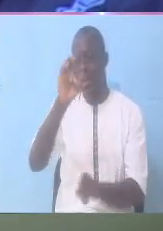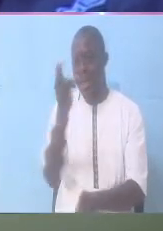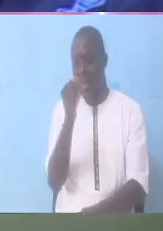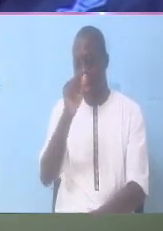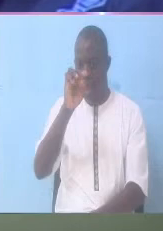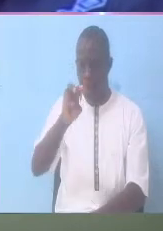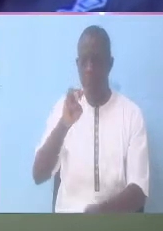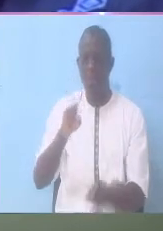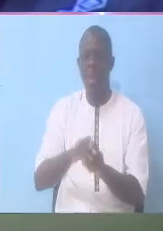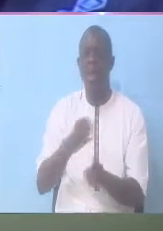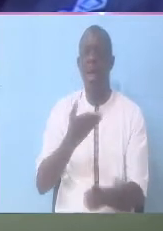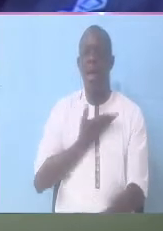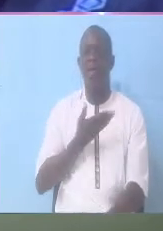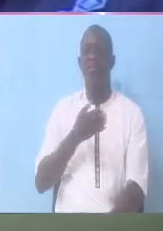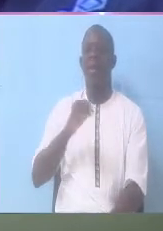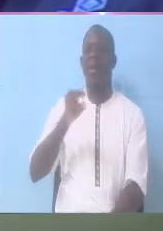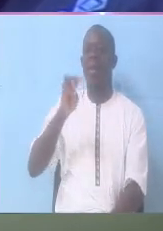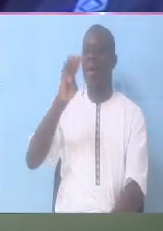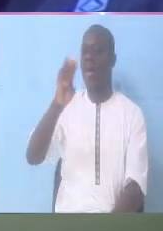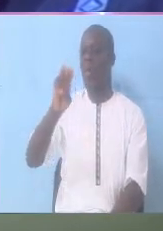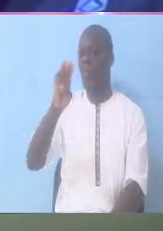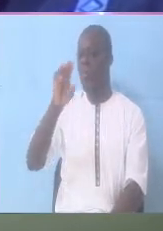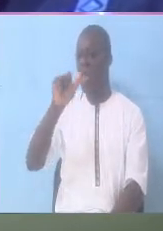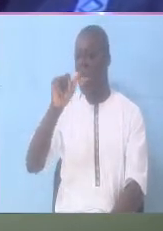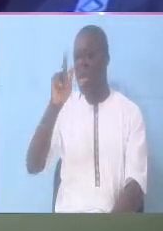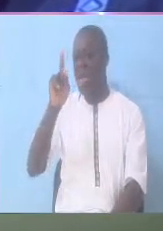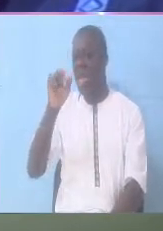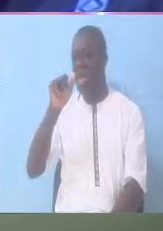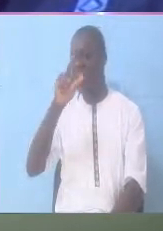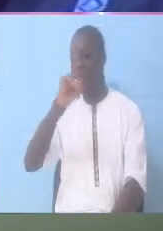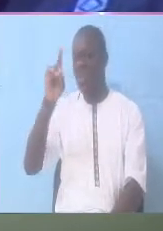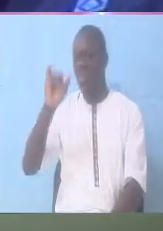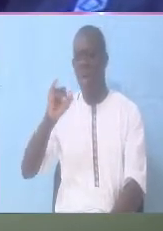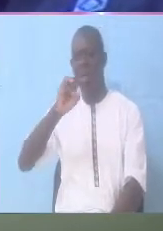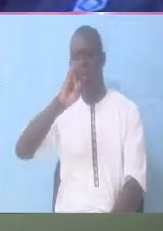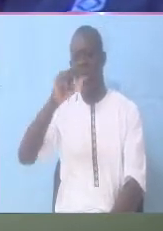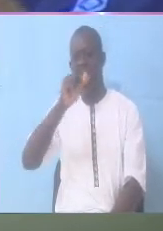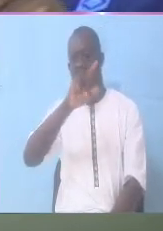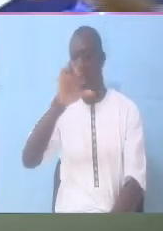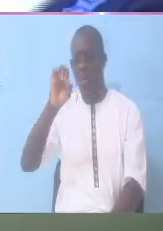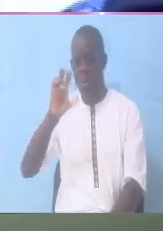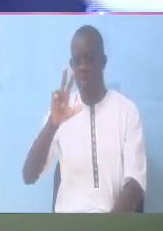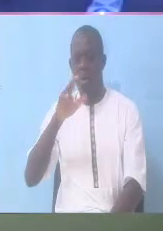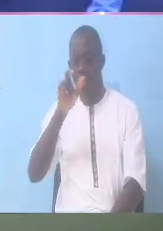Madike Sipiter Jallow. Madike Sipiter Jallow.